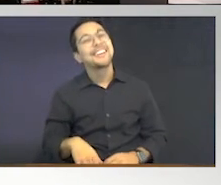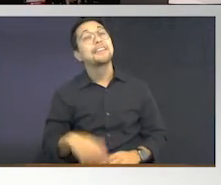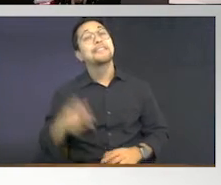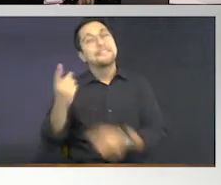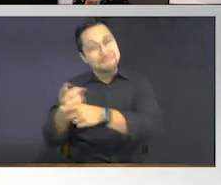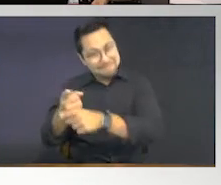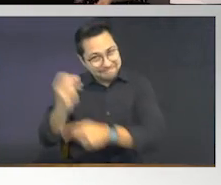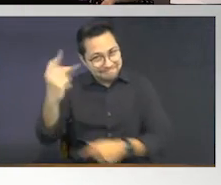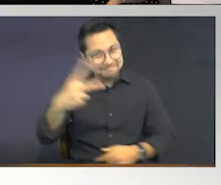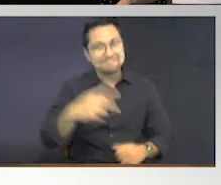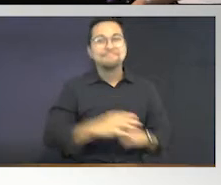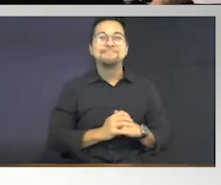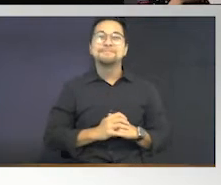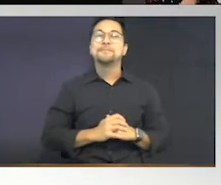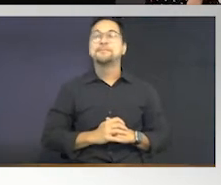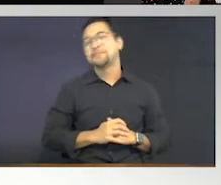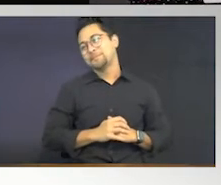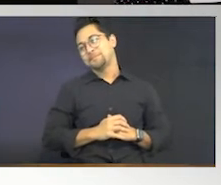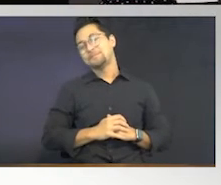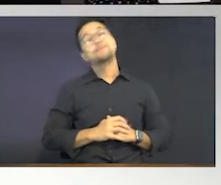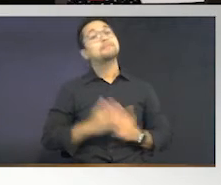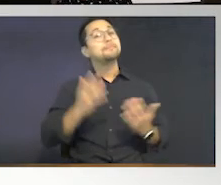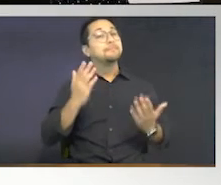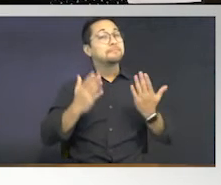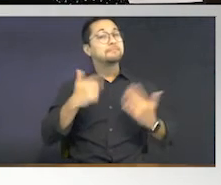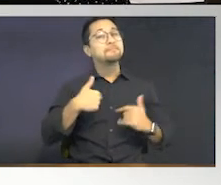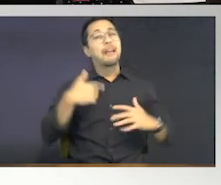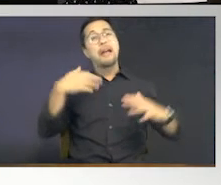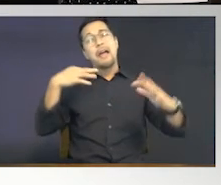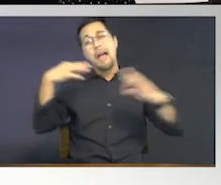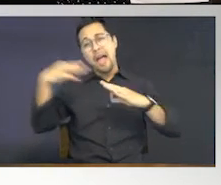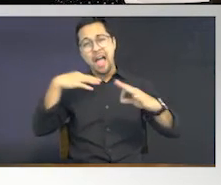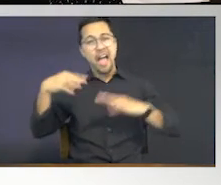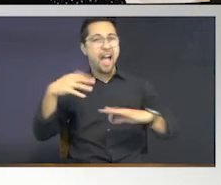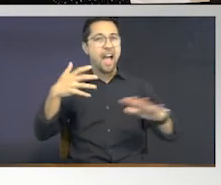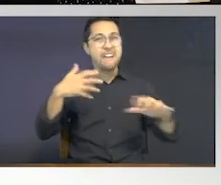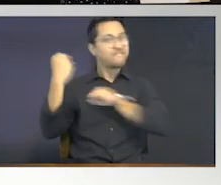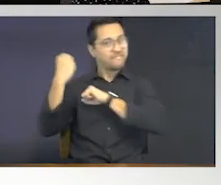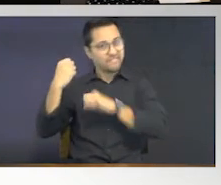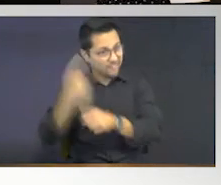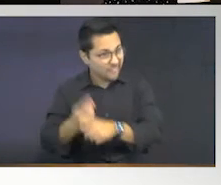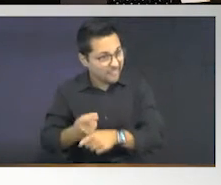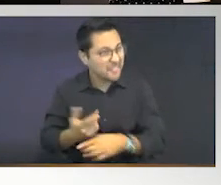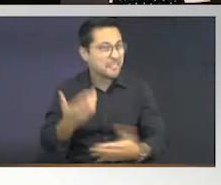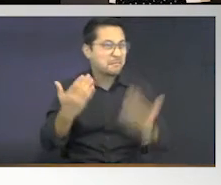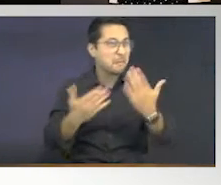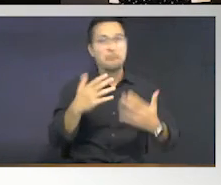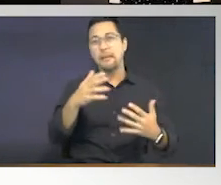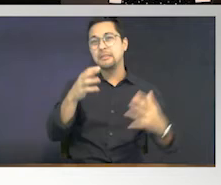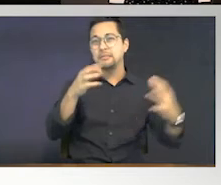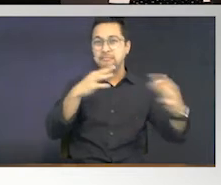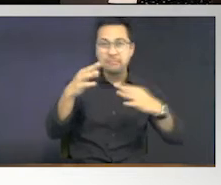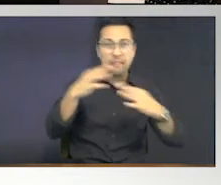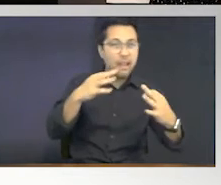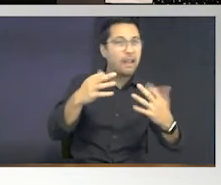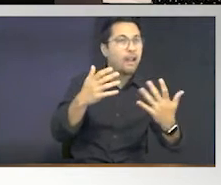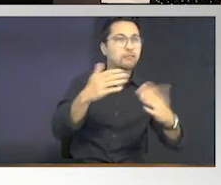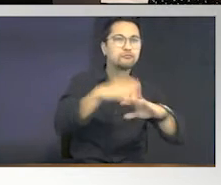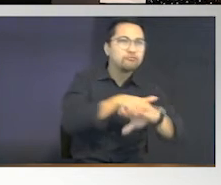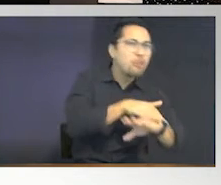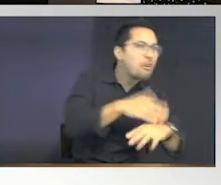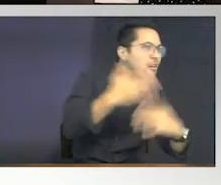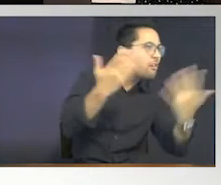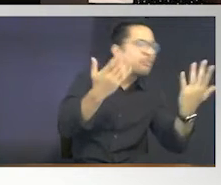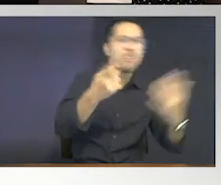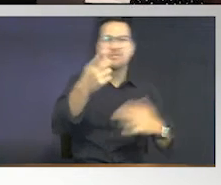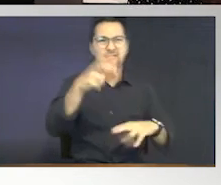Right, okay. So maybe I went a little too fast for some of you, right? Maybe I went a little fast, maybe I was going a little too slow, like you're